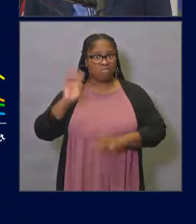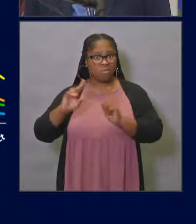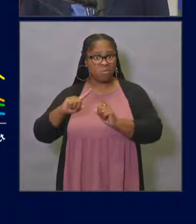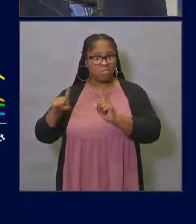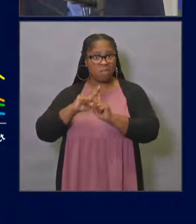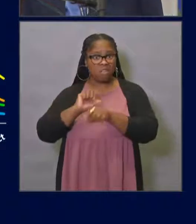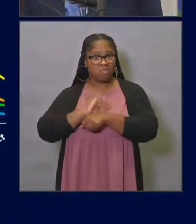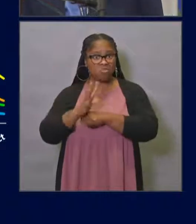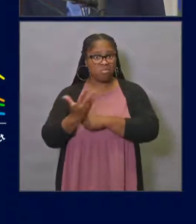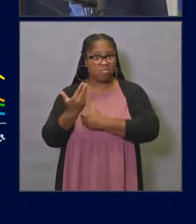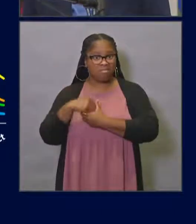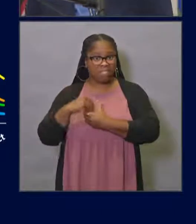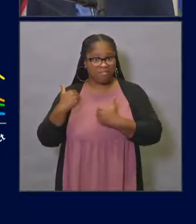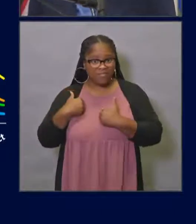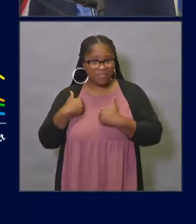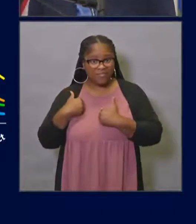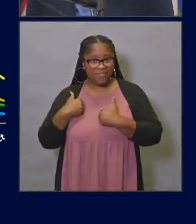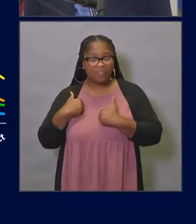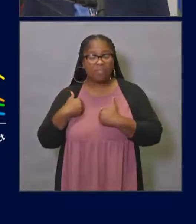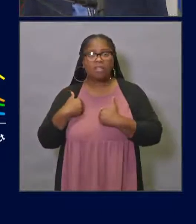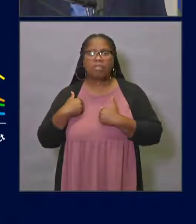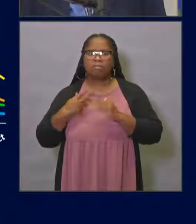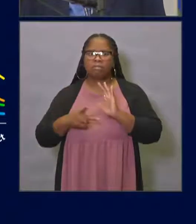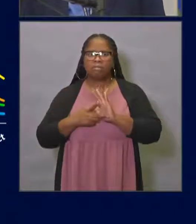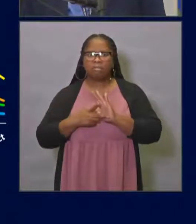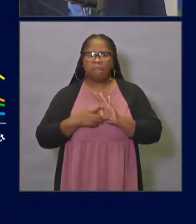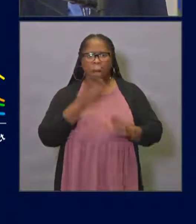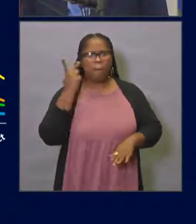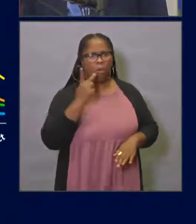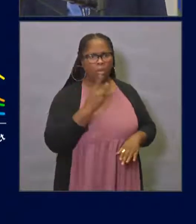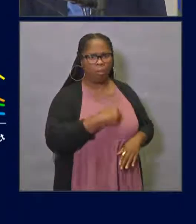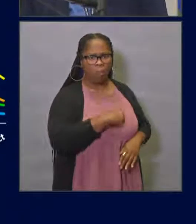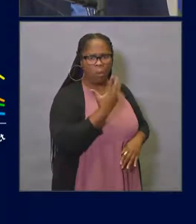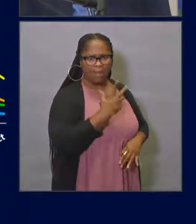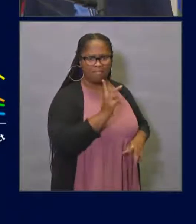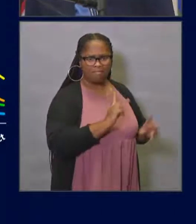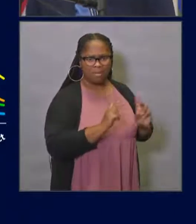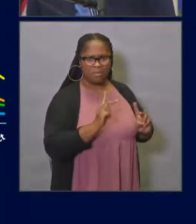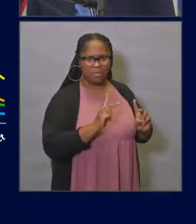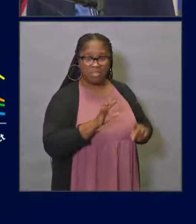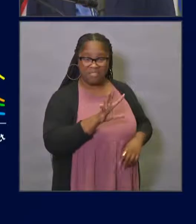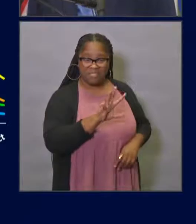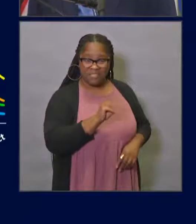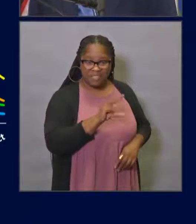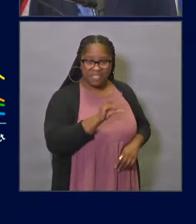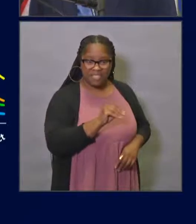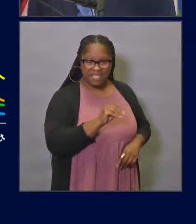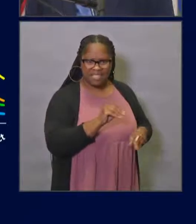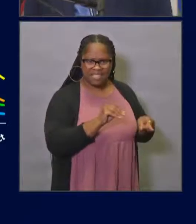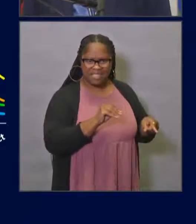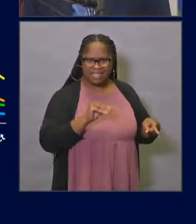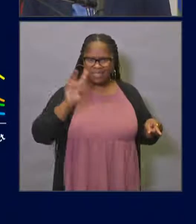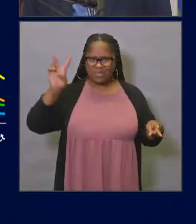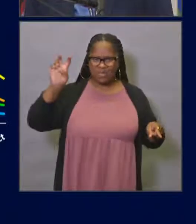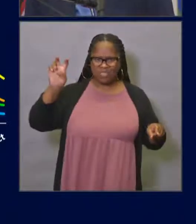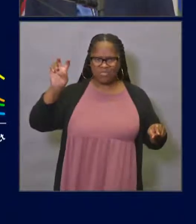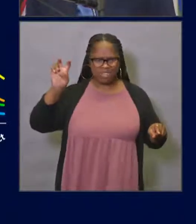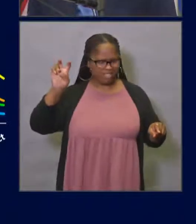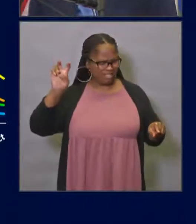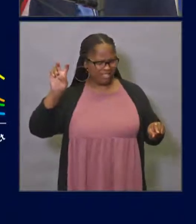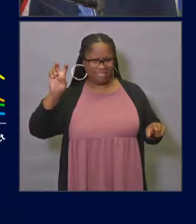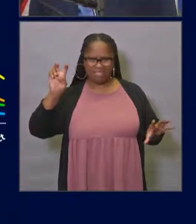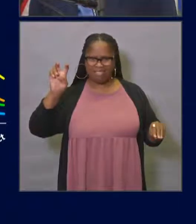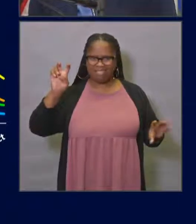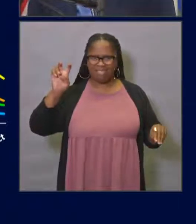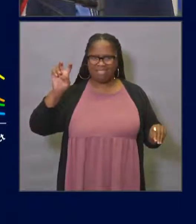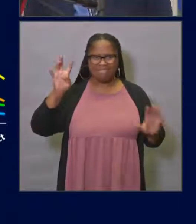higher than the rate of that for white residents, which is the orange line, at 50 cases per 100,000 people, 5